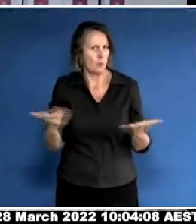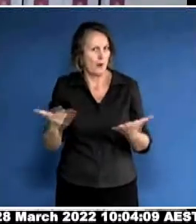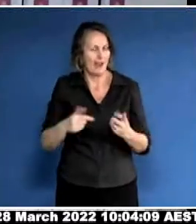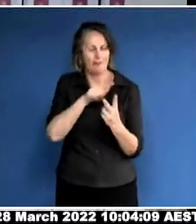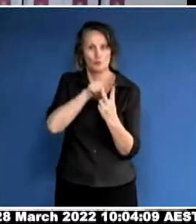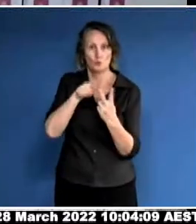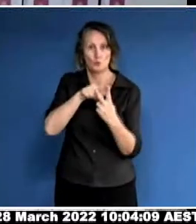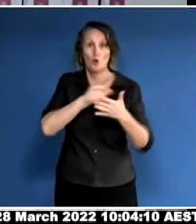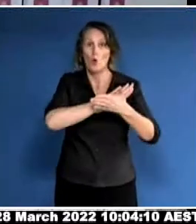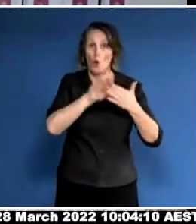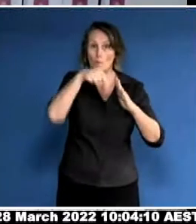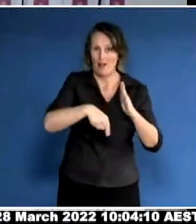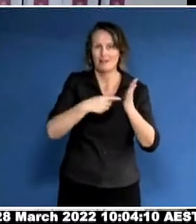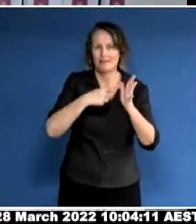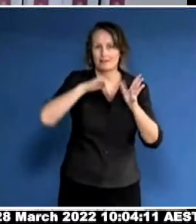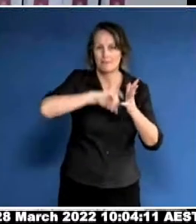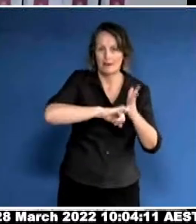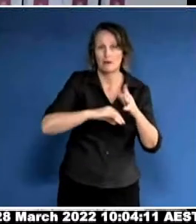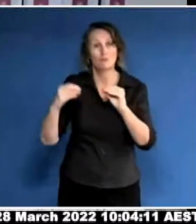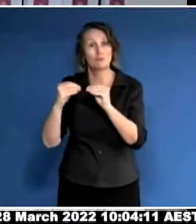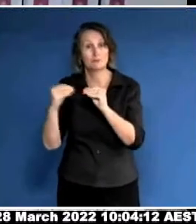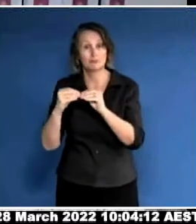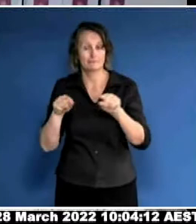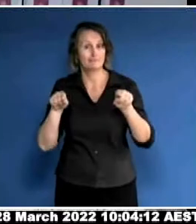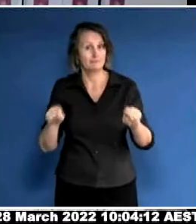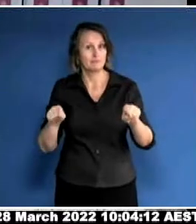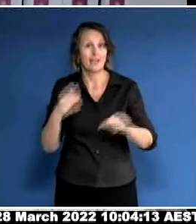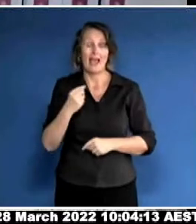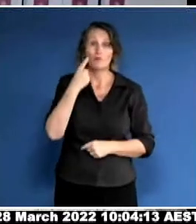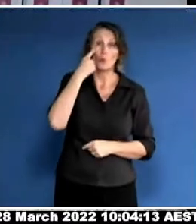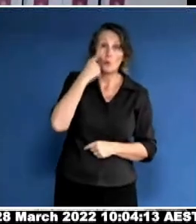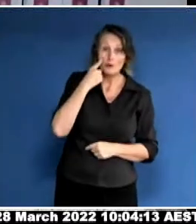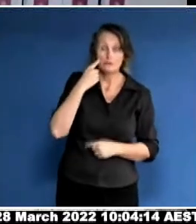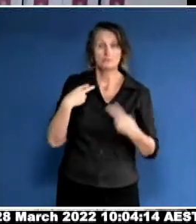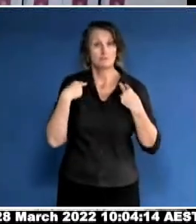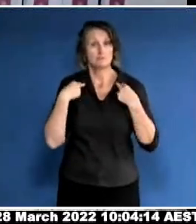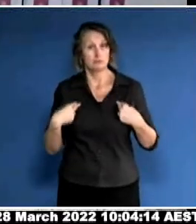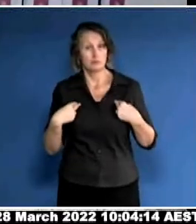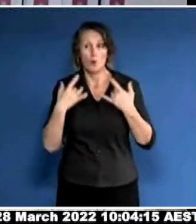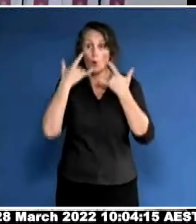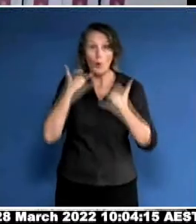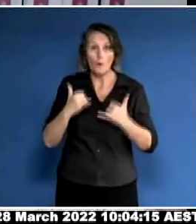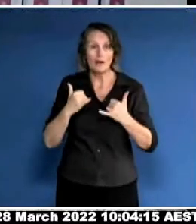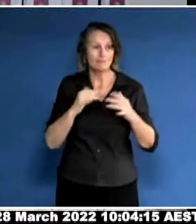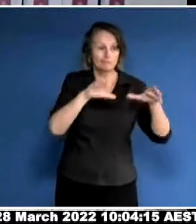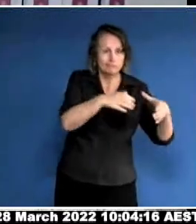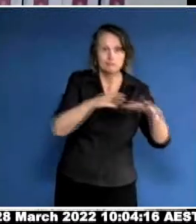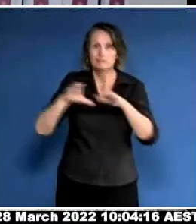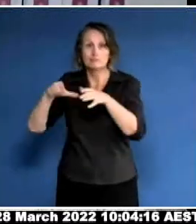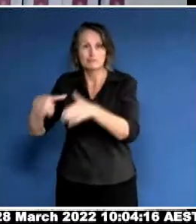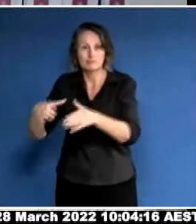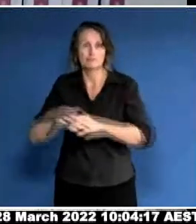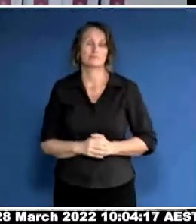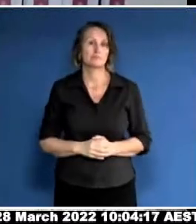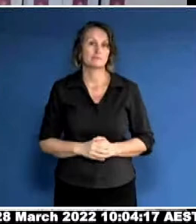with witnesses and counsel appearing in person in each location, and with 3 of the 4 commissioners present in person